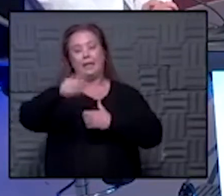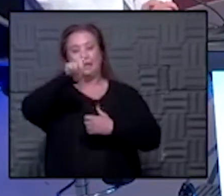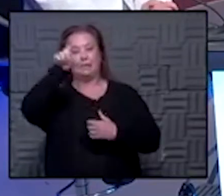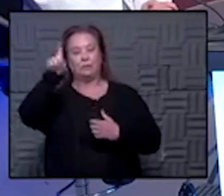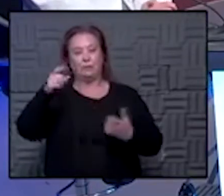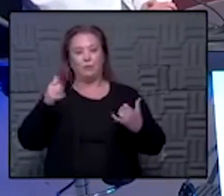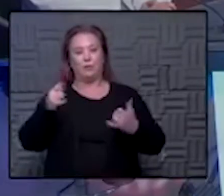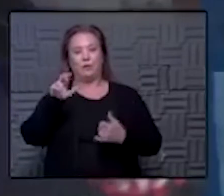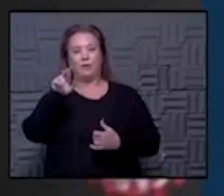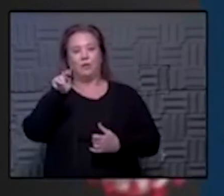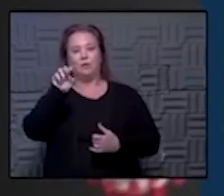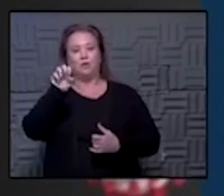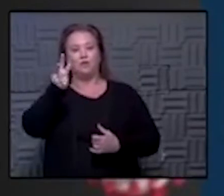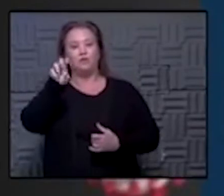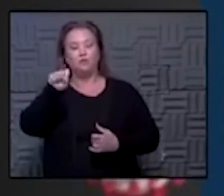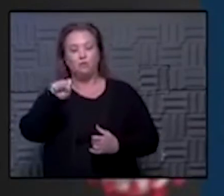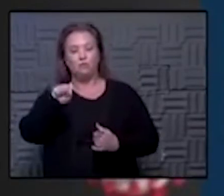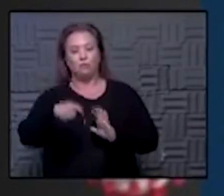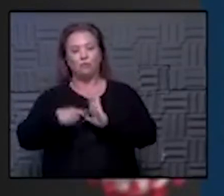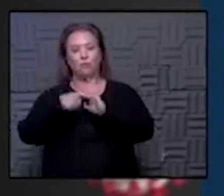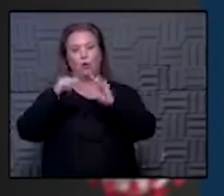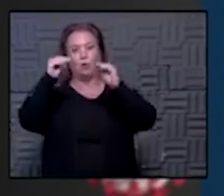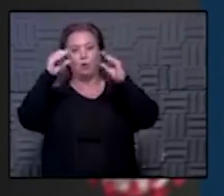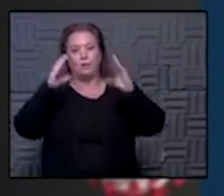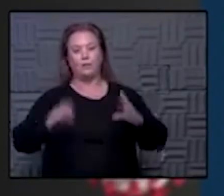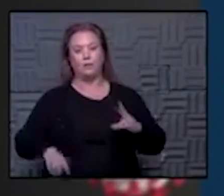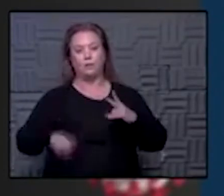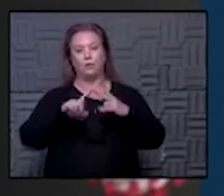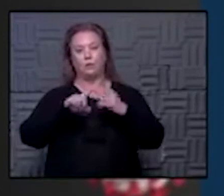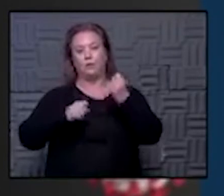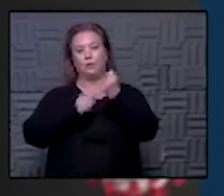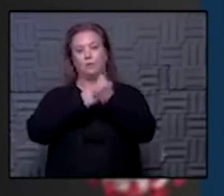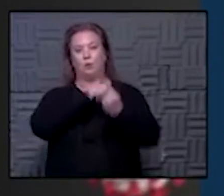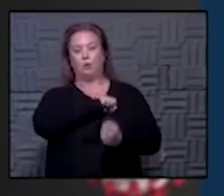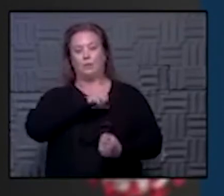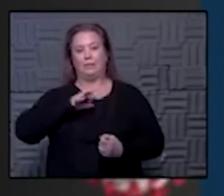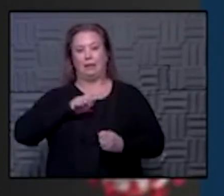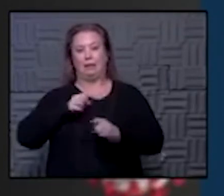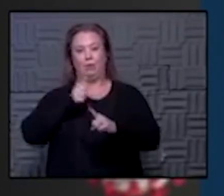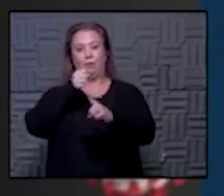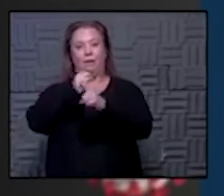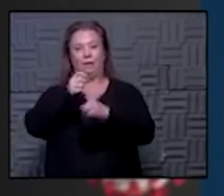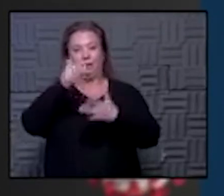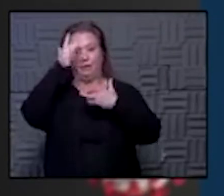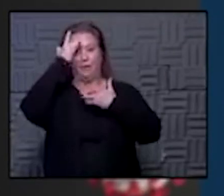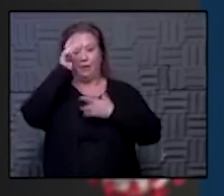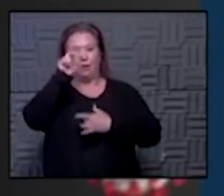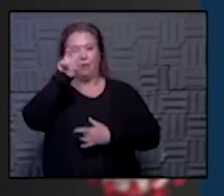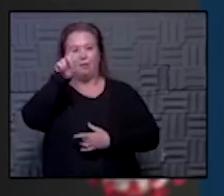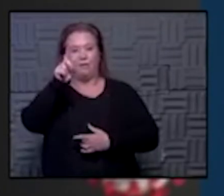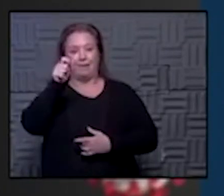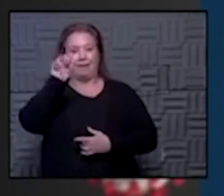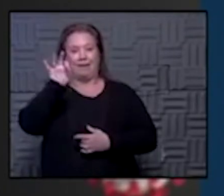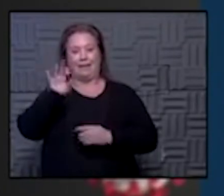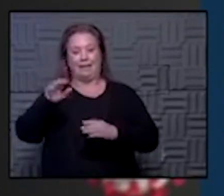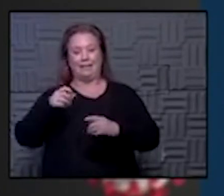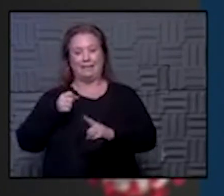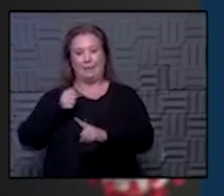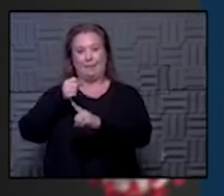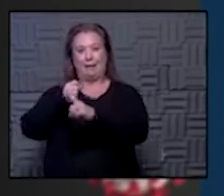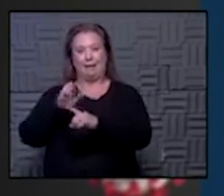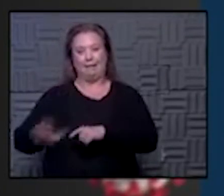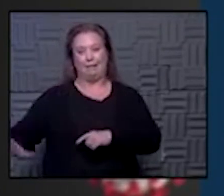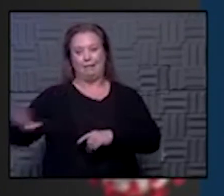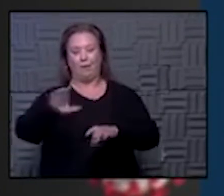is, news reports indicate teachers and support staff are coming down with COVID-19, and it's impacting their ability to